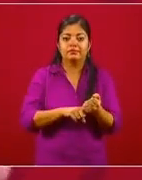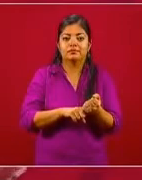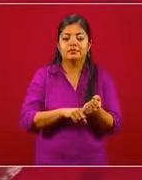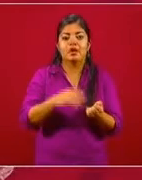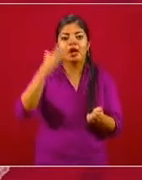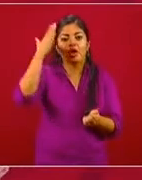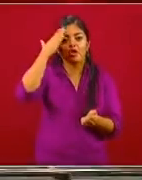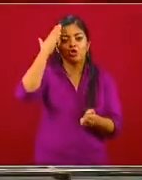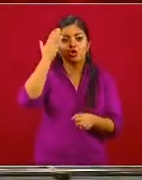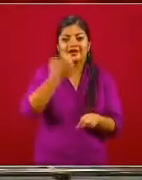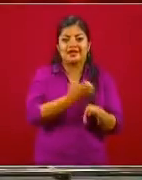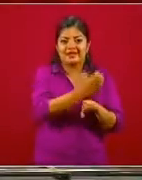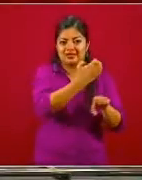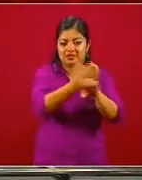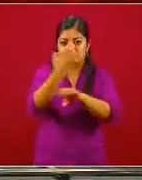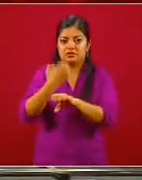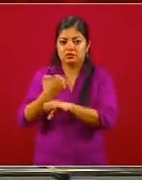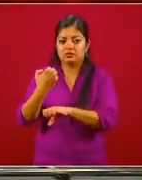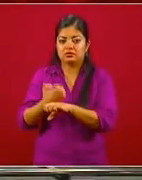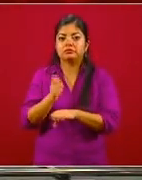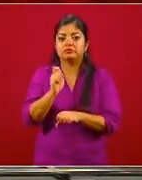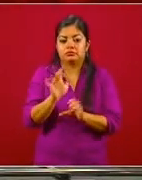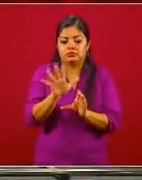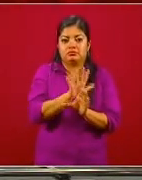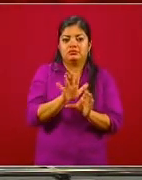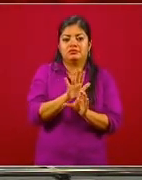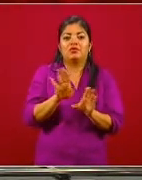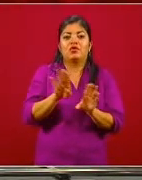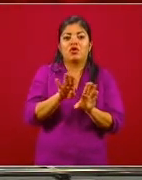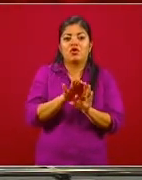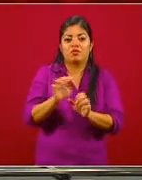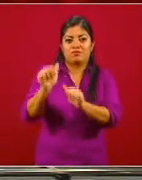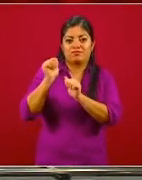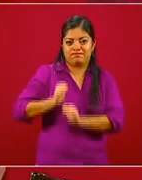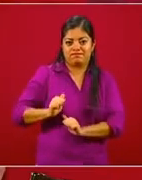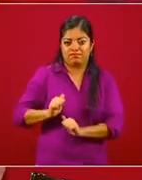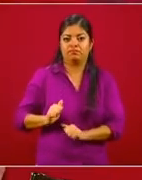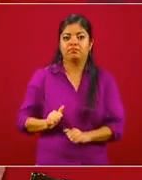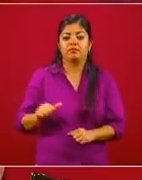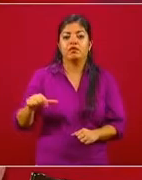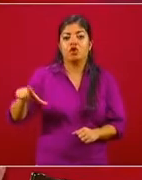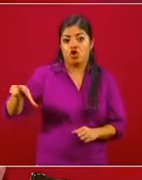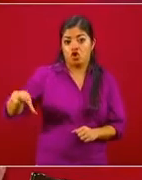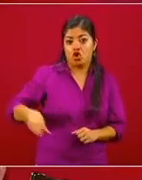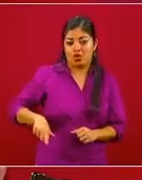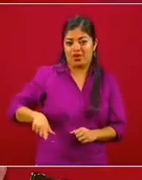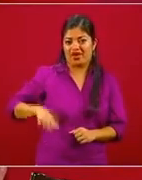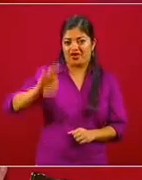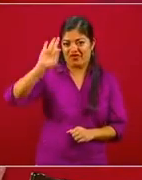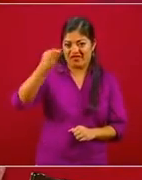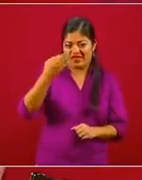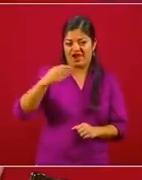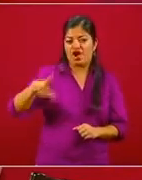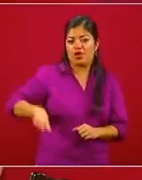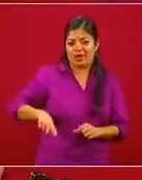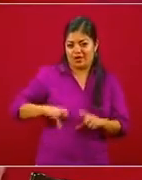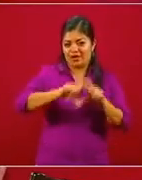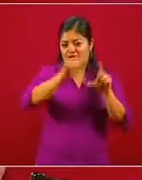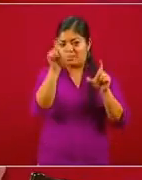For the case of state authorities, it also has to do with the specific limits of their territories.